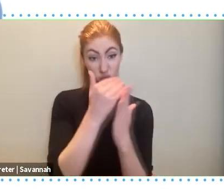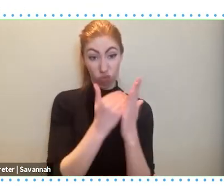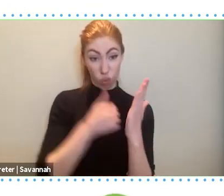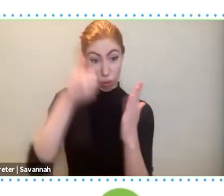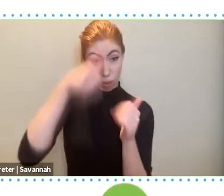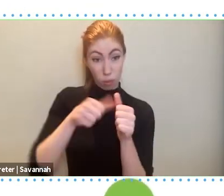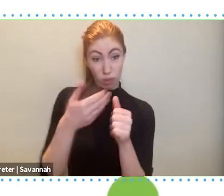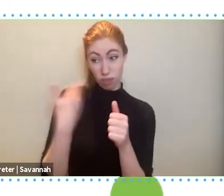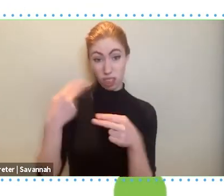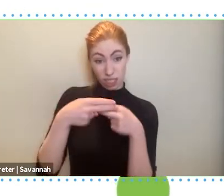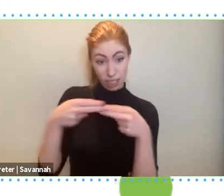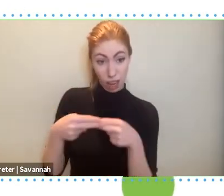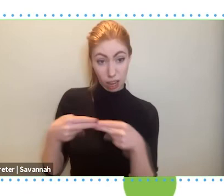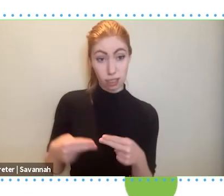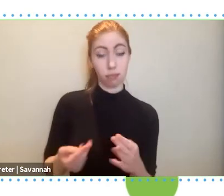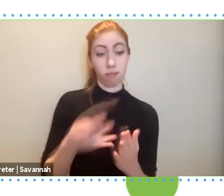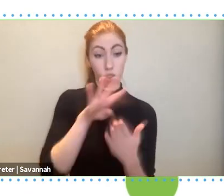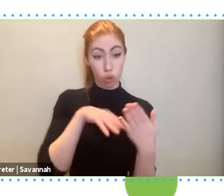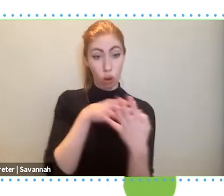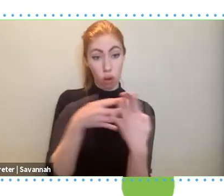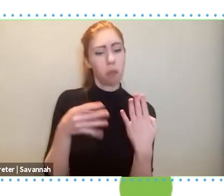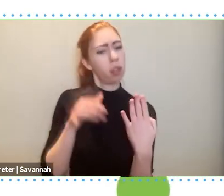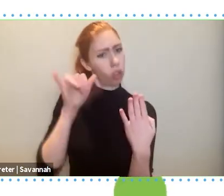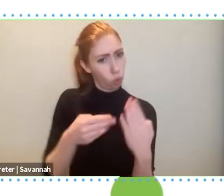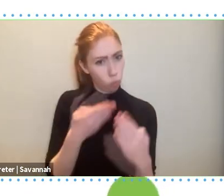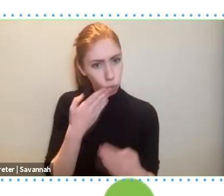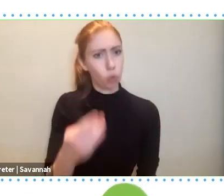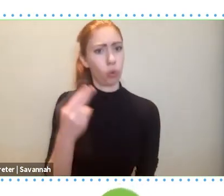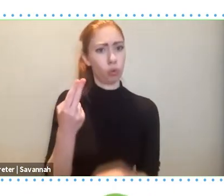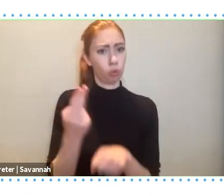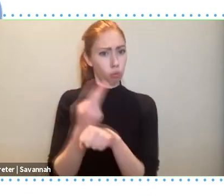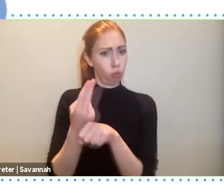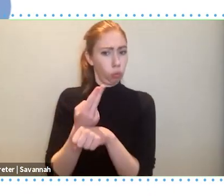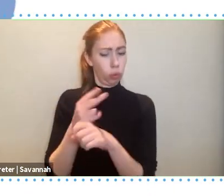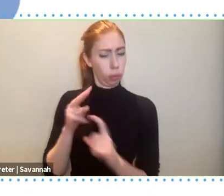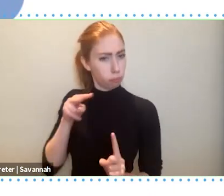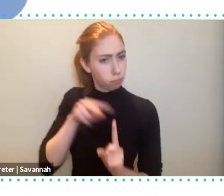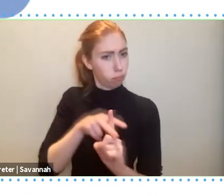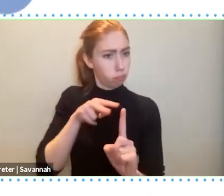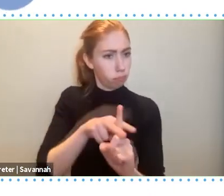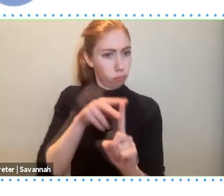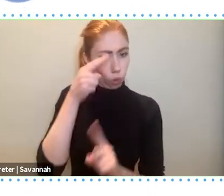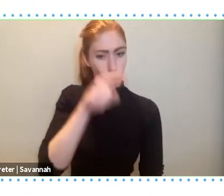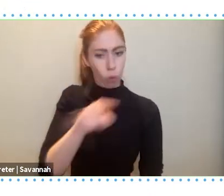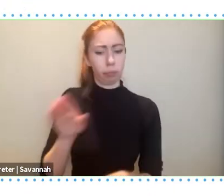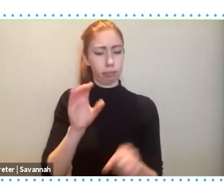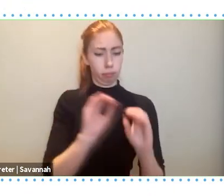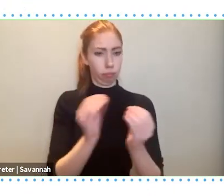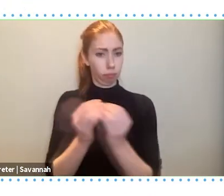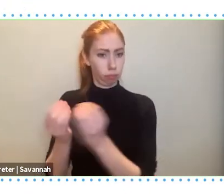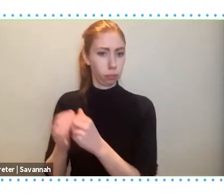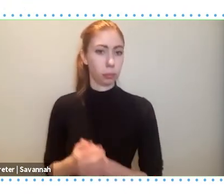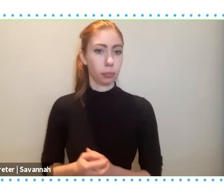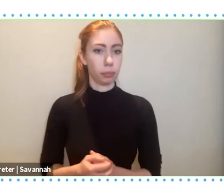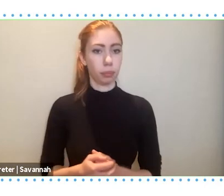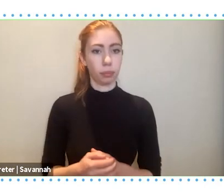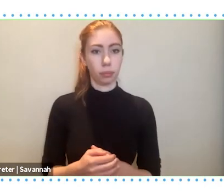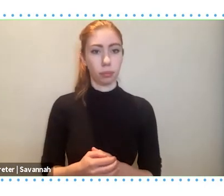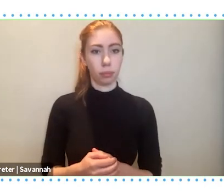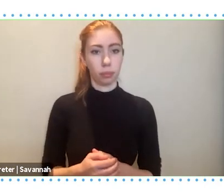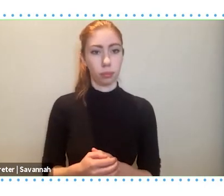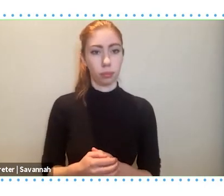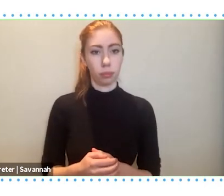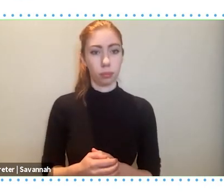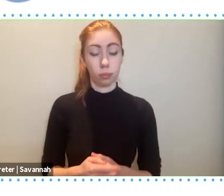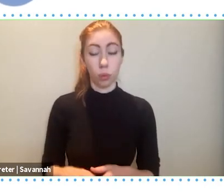within the world we're in right now. How can we do things in a way that's a little bit more structured, a little bit clearer, with not really predetermining what outcomes, because we